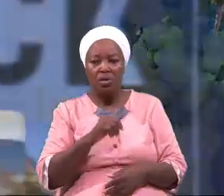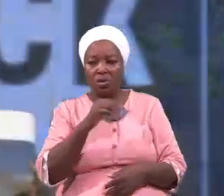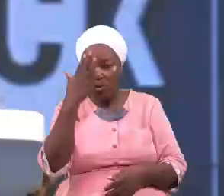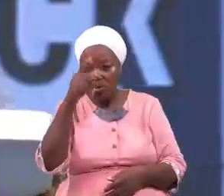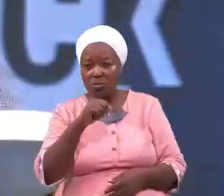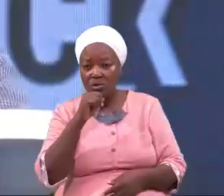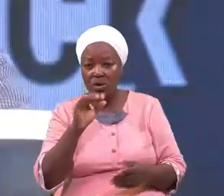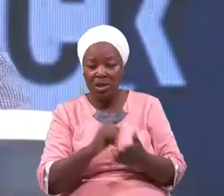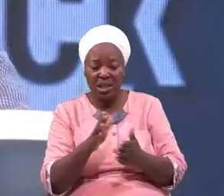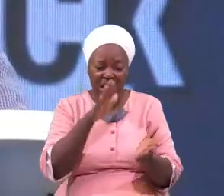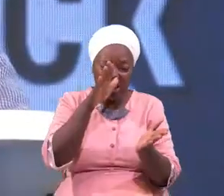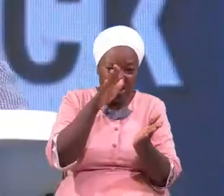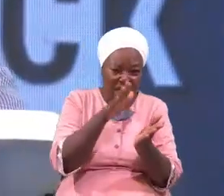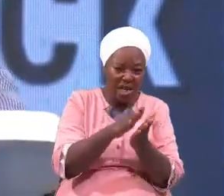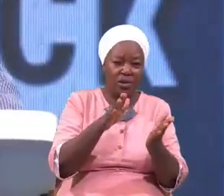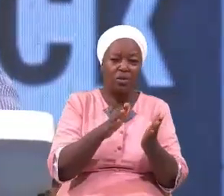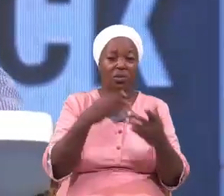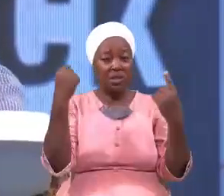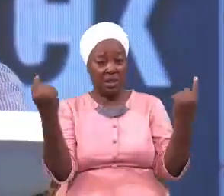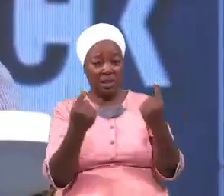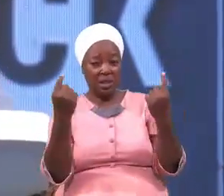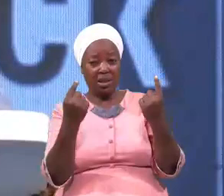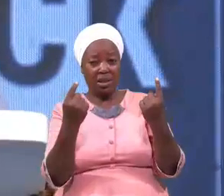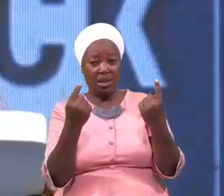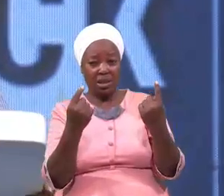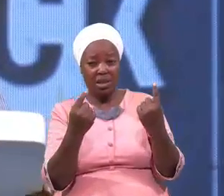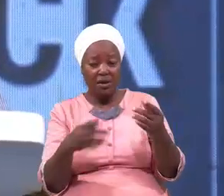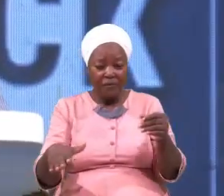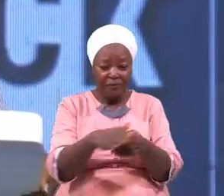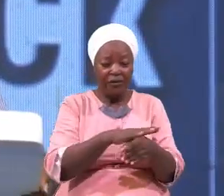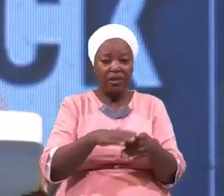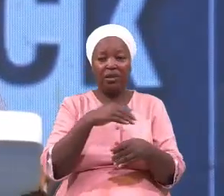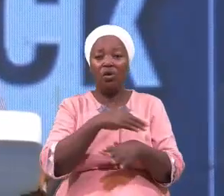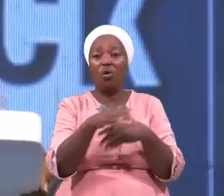a little leaven leaveneth the whole lump?